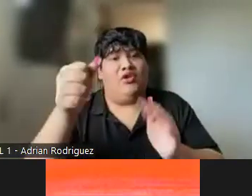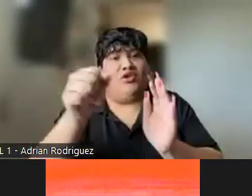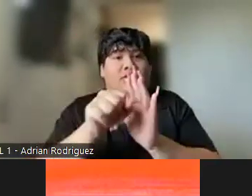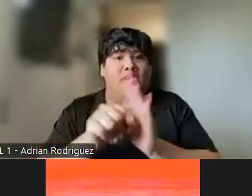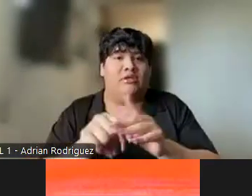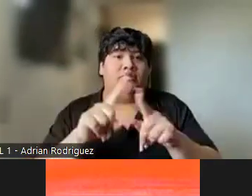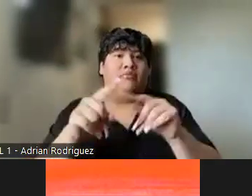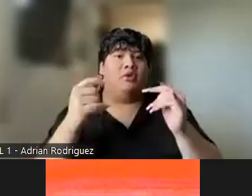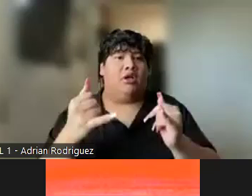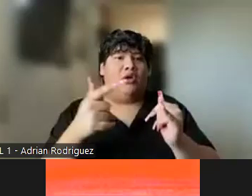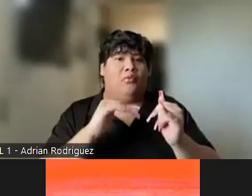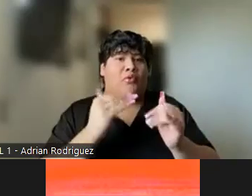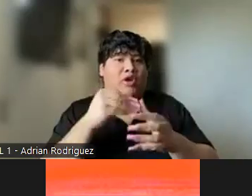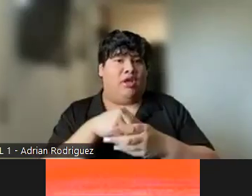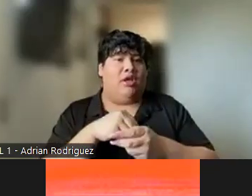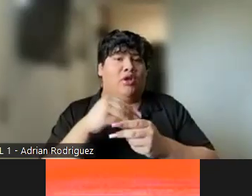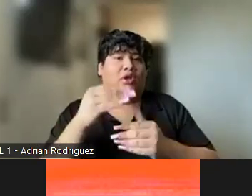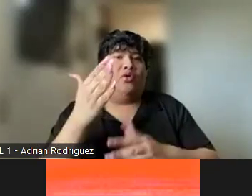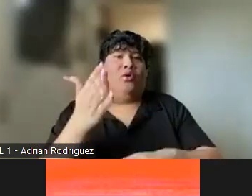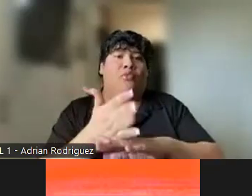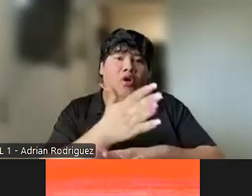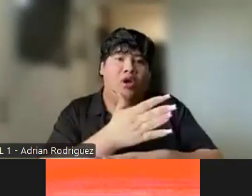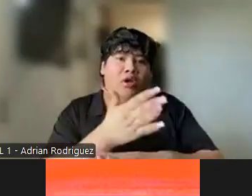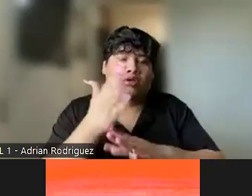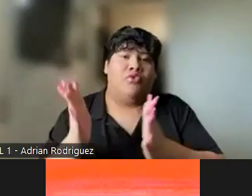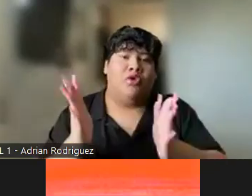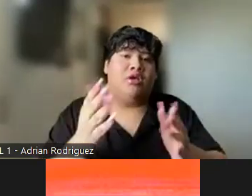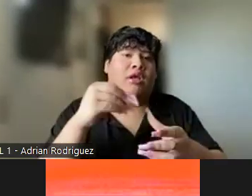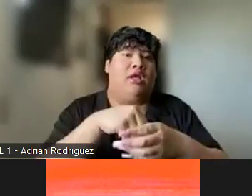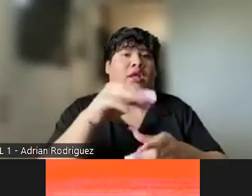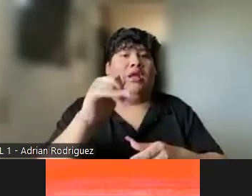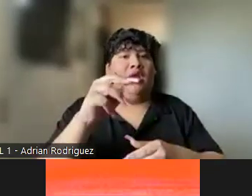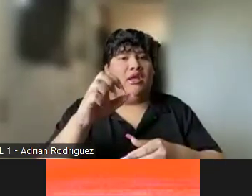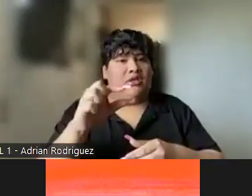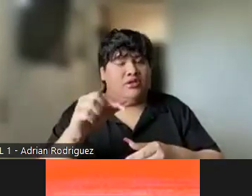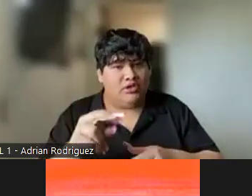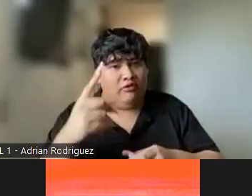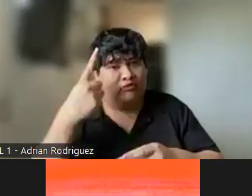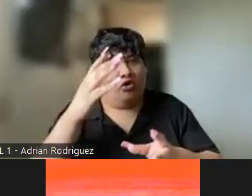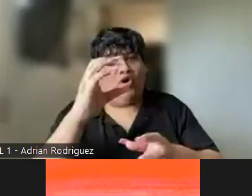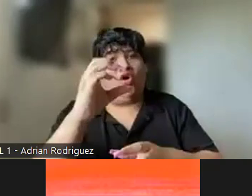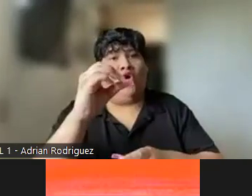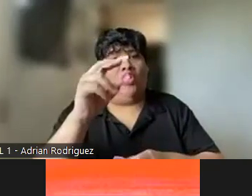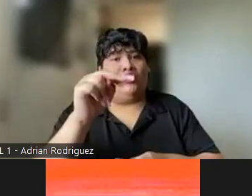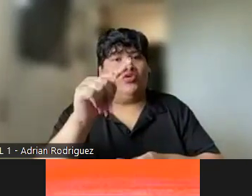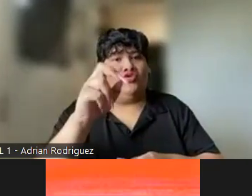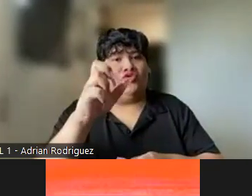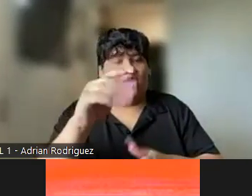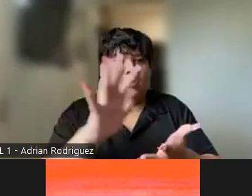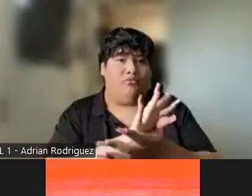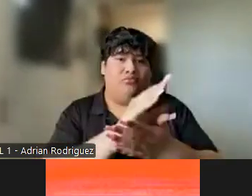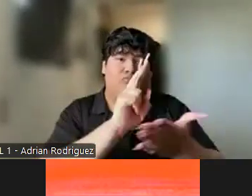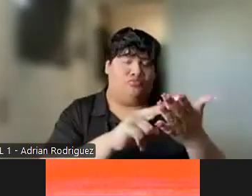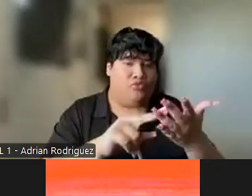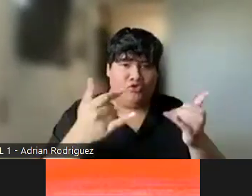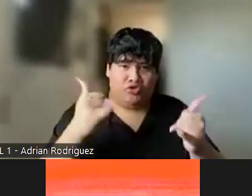in the process of, engaging the feds on getting an actual contract. But please, Michelle. Fantastic.